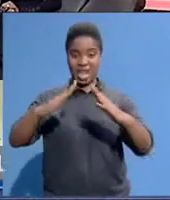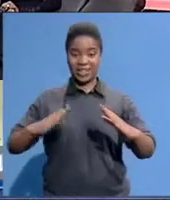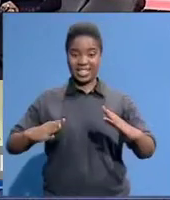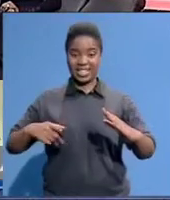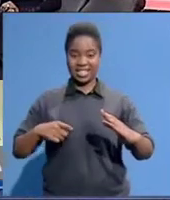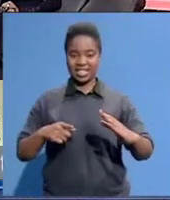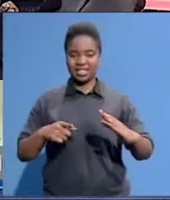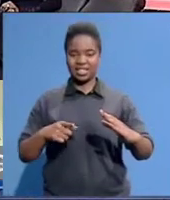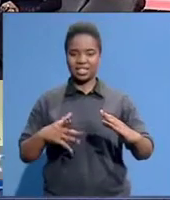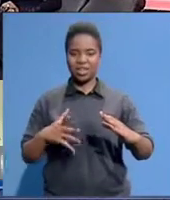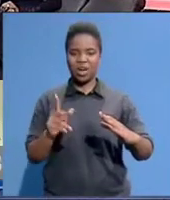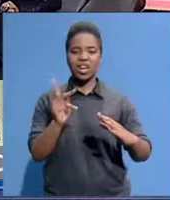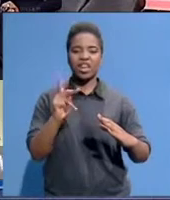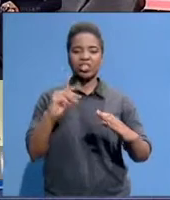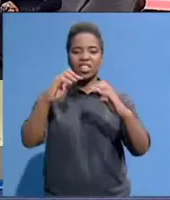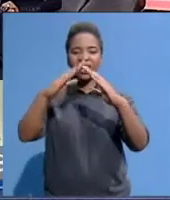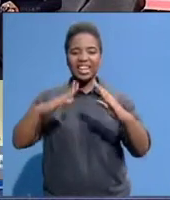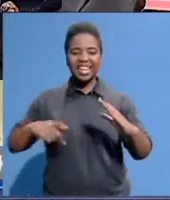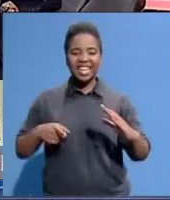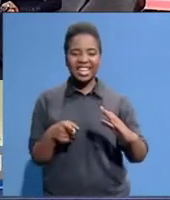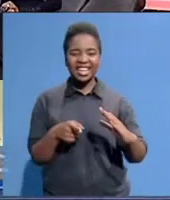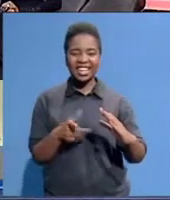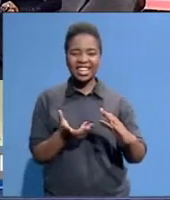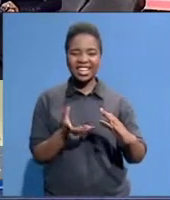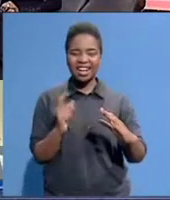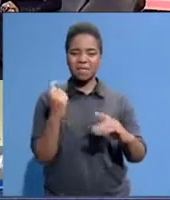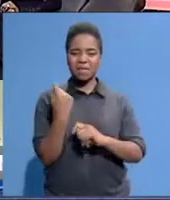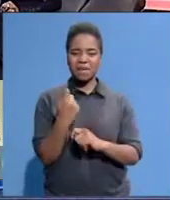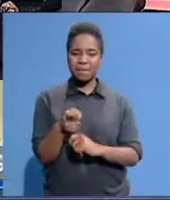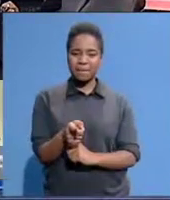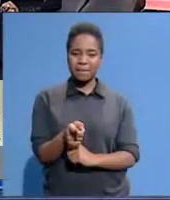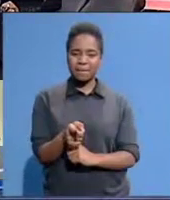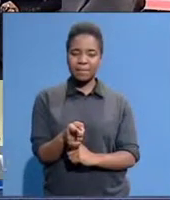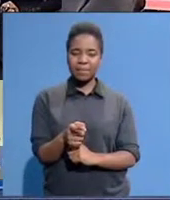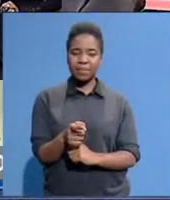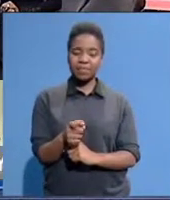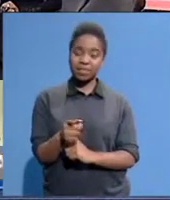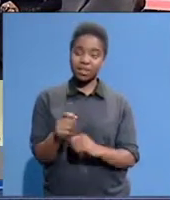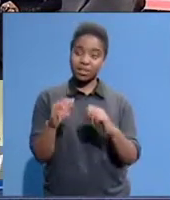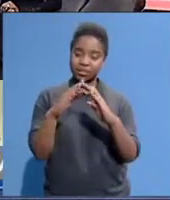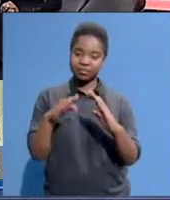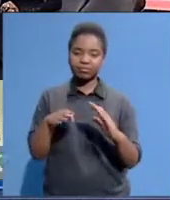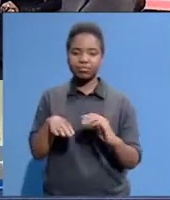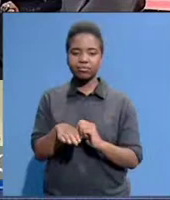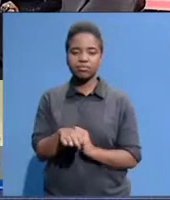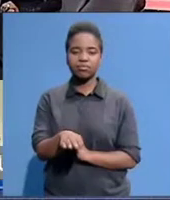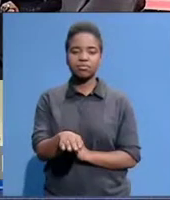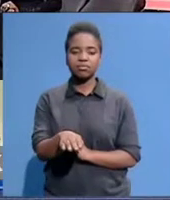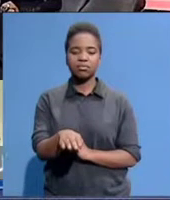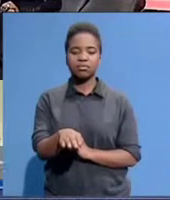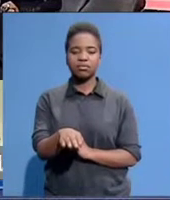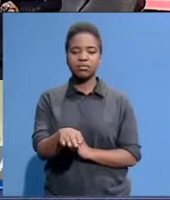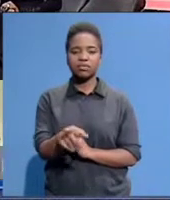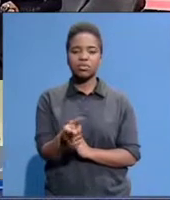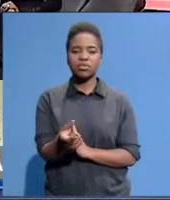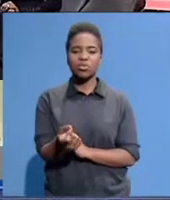which Madiba used to sleep. And then inside the house, then the priest